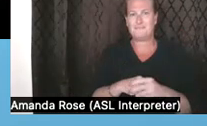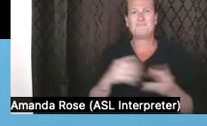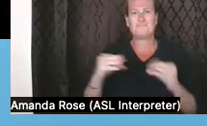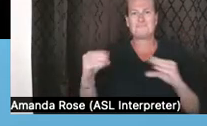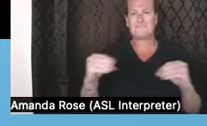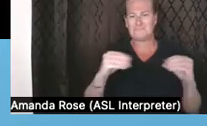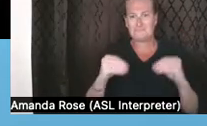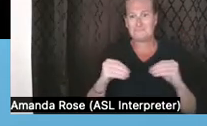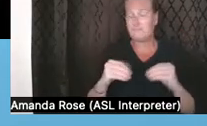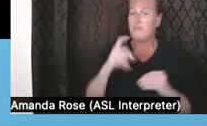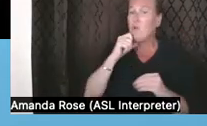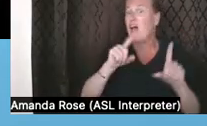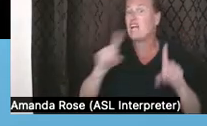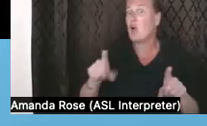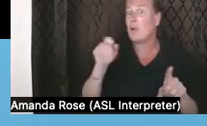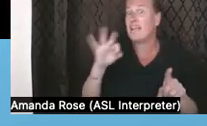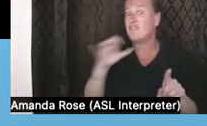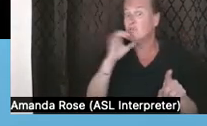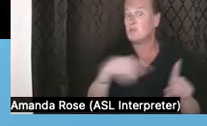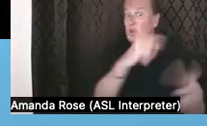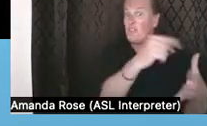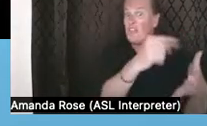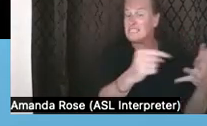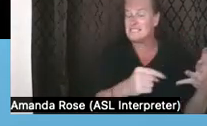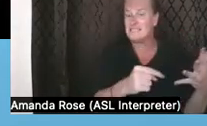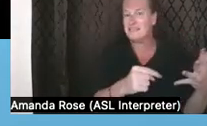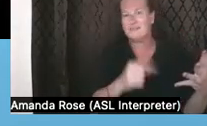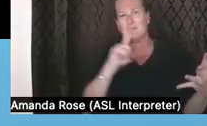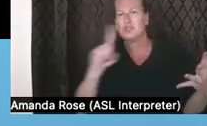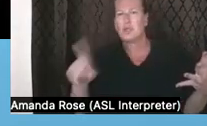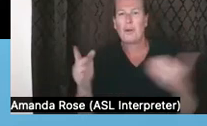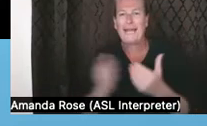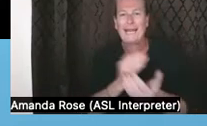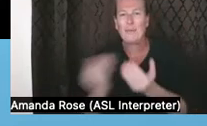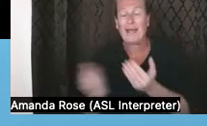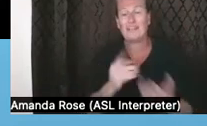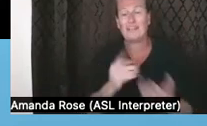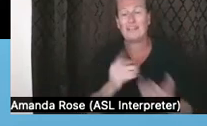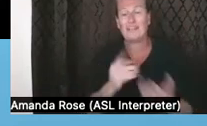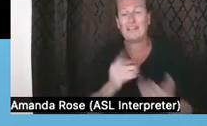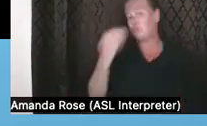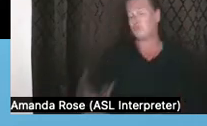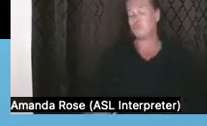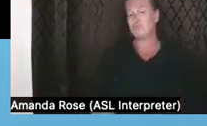to go there if you don't do this. And then you end up going there anyway. So you're going to be like, I don't have to do it. Yep, yeah, you're exactly. setting yourself up for failures.